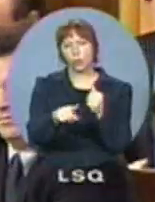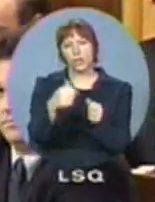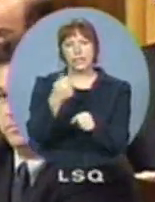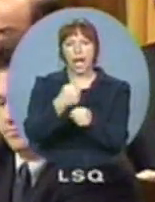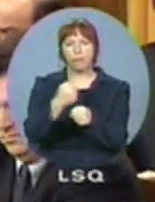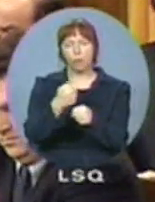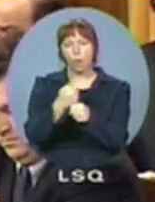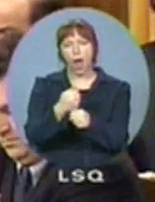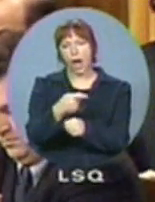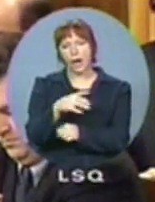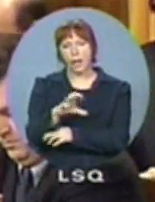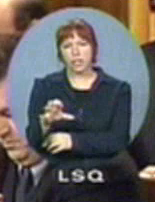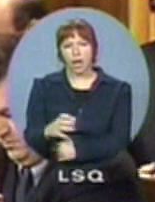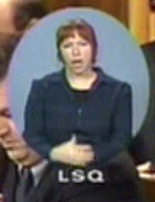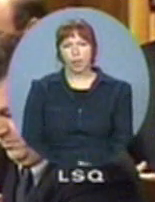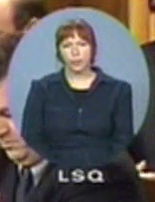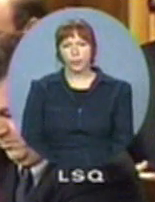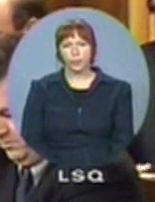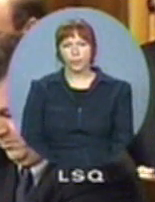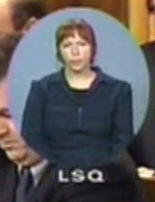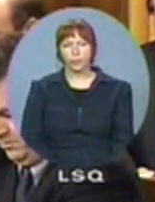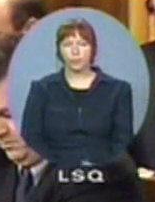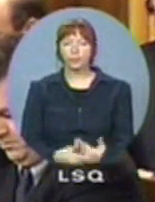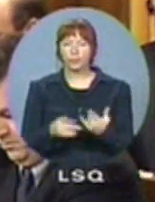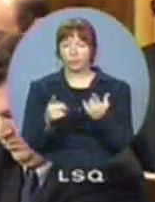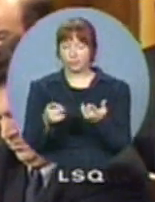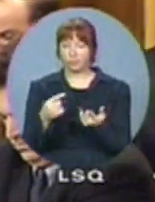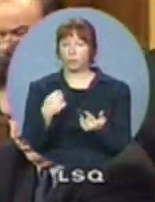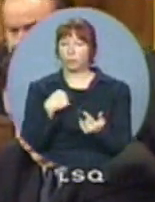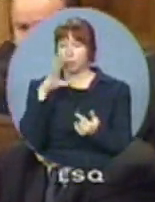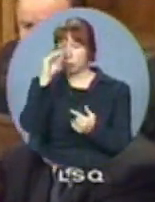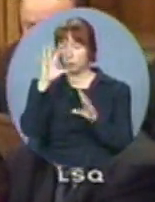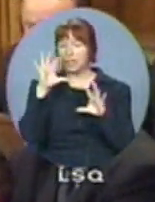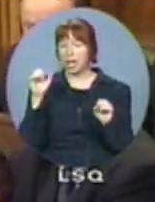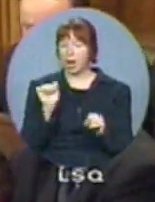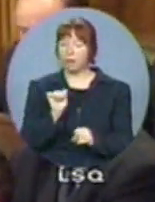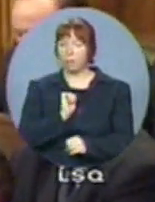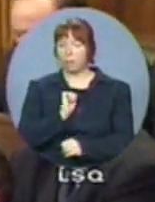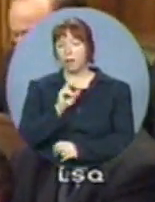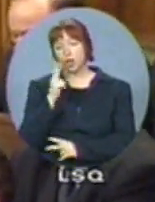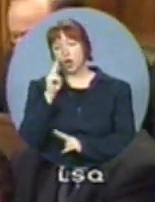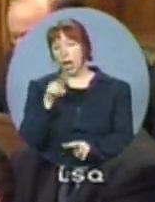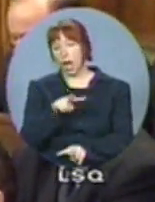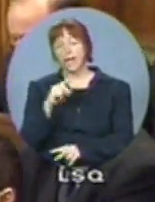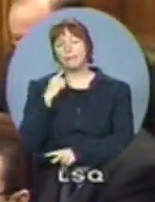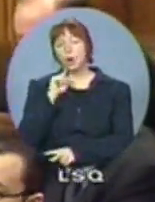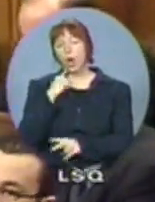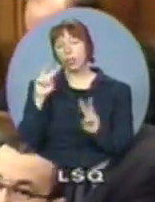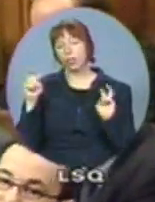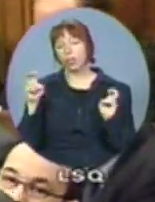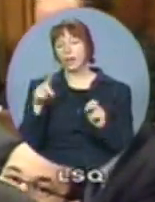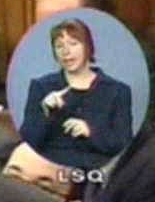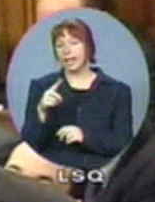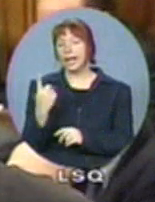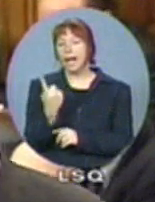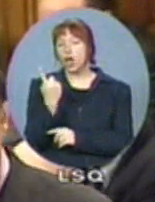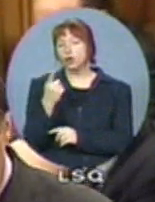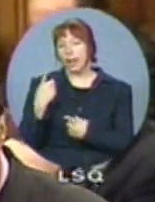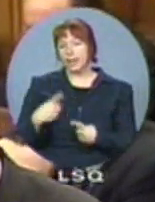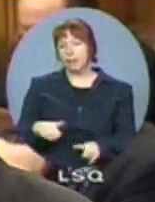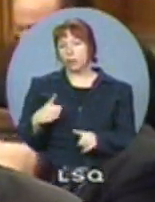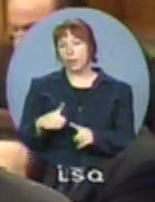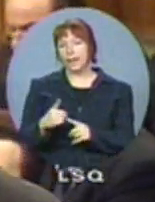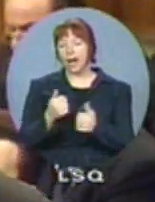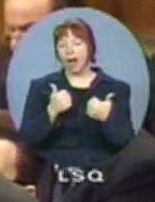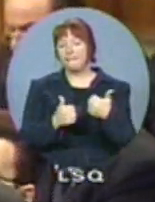Speaking of hypocrisy, Mr. Speaker, let me quote to the House something said by a member of opposite in an